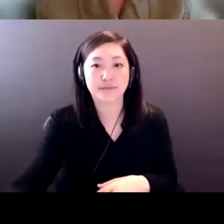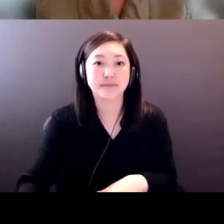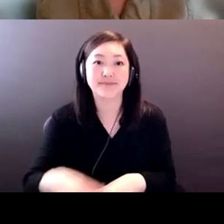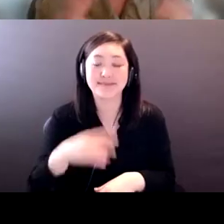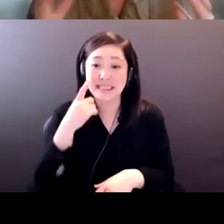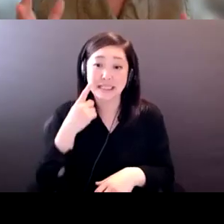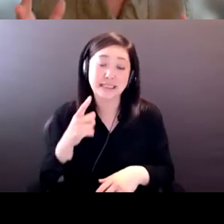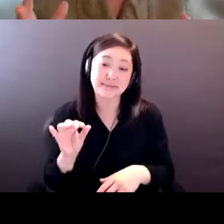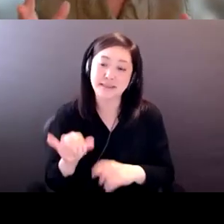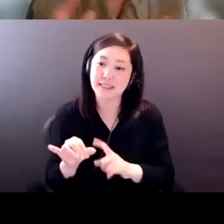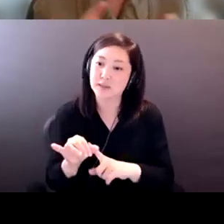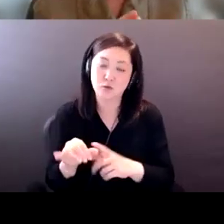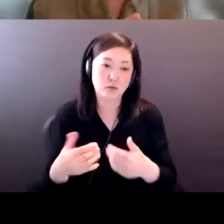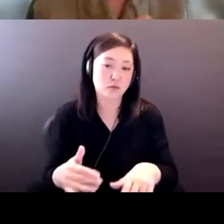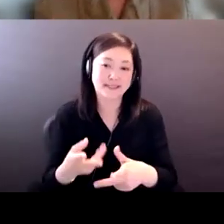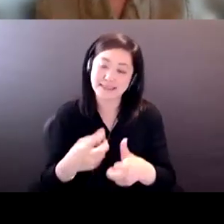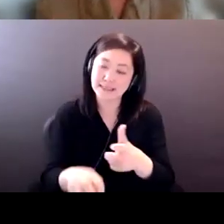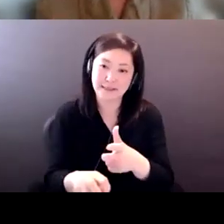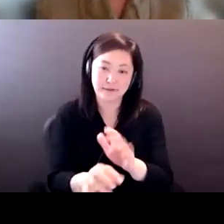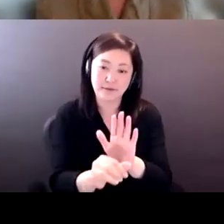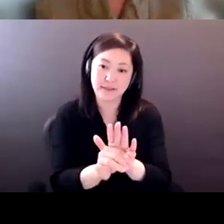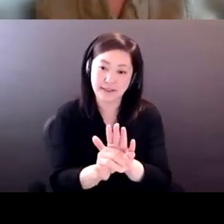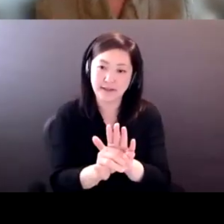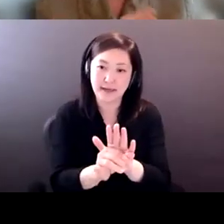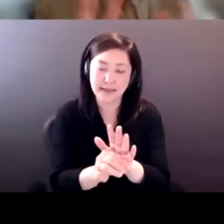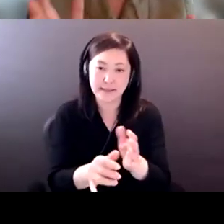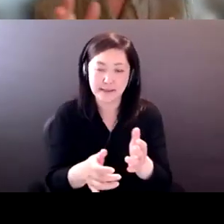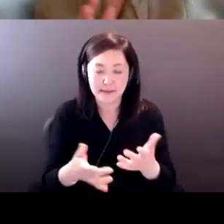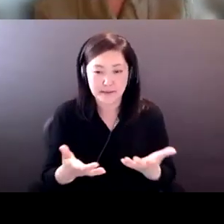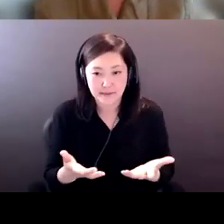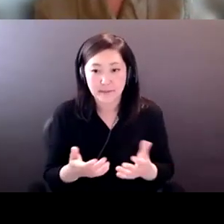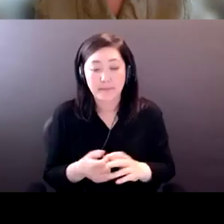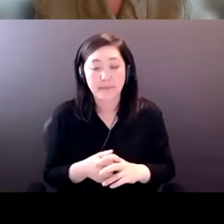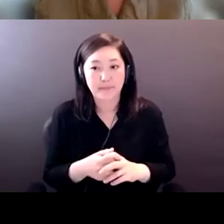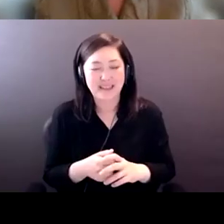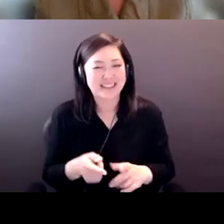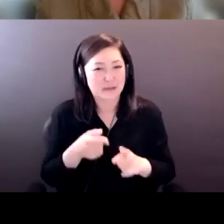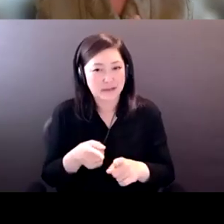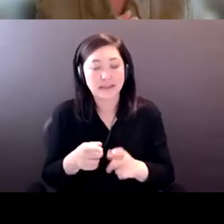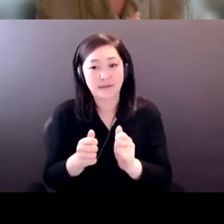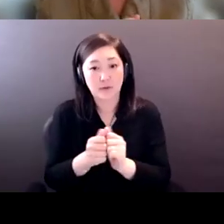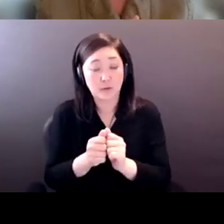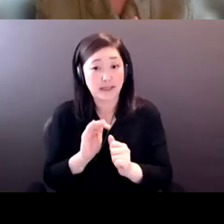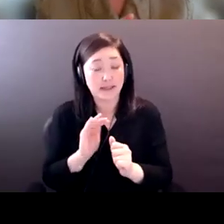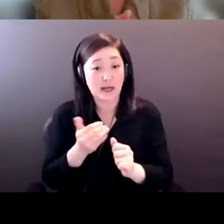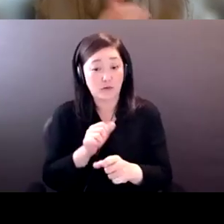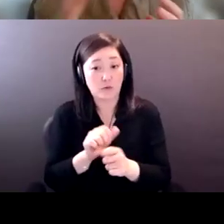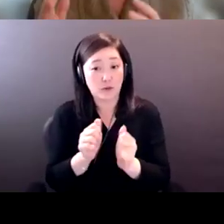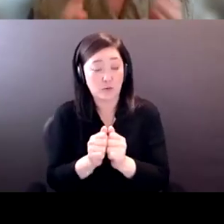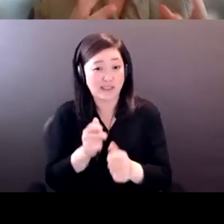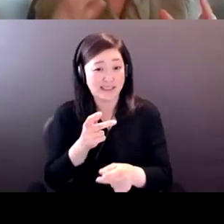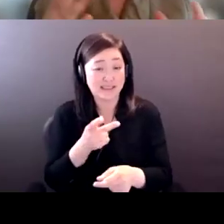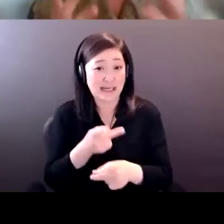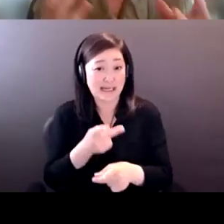definitely some of the most difficult terrain that we navigate in our work with caregivers. We